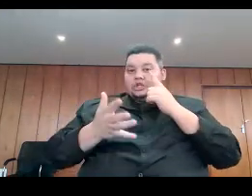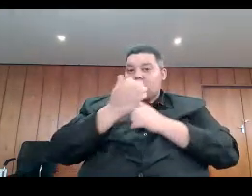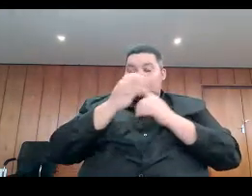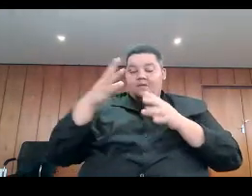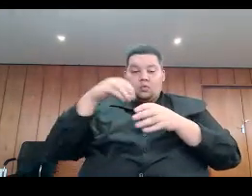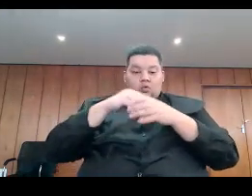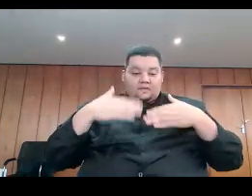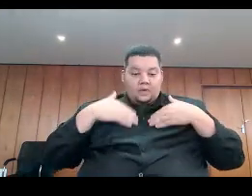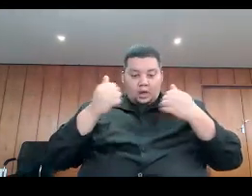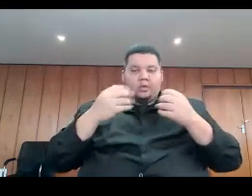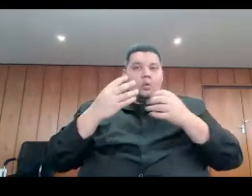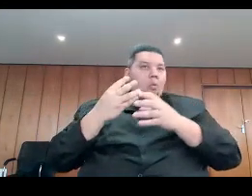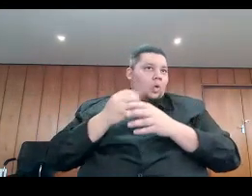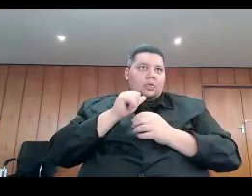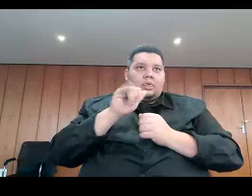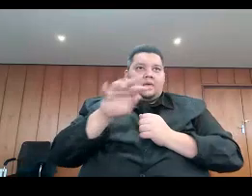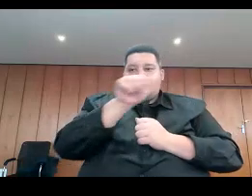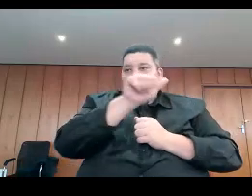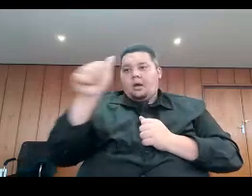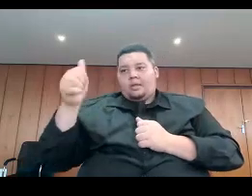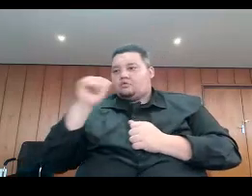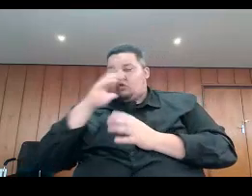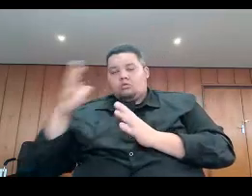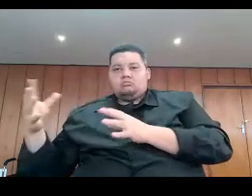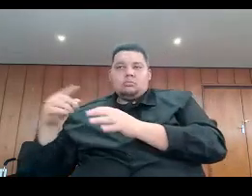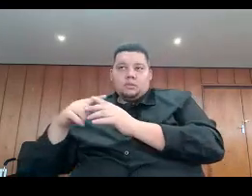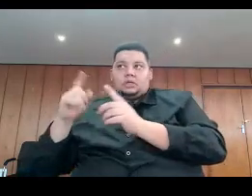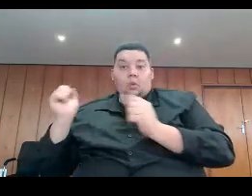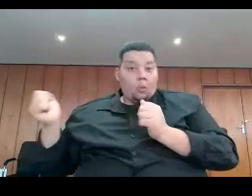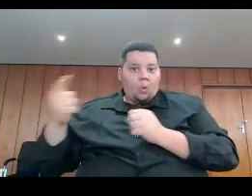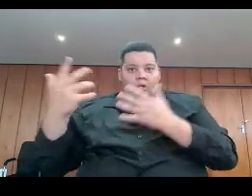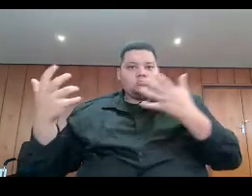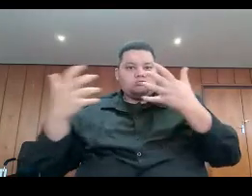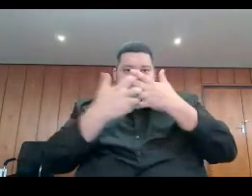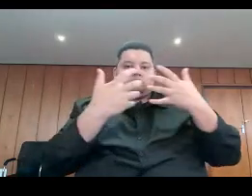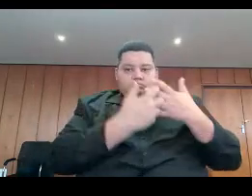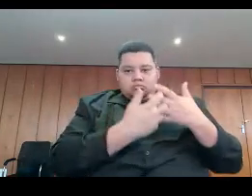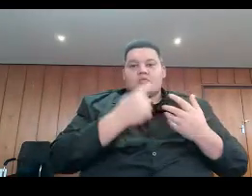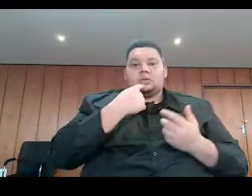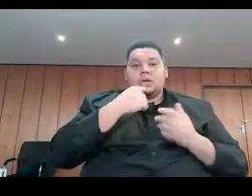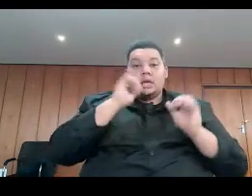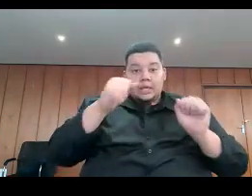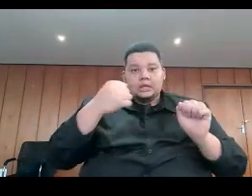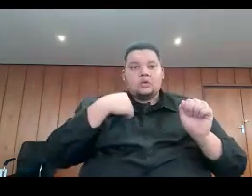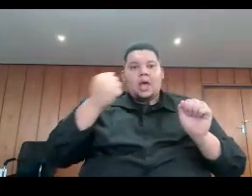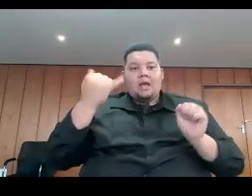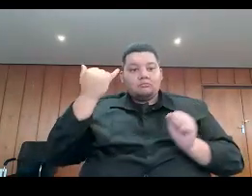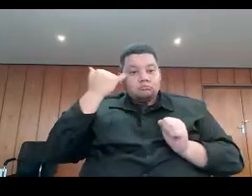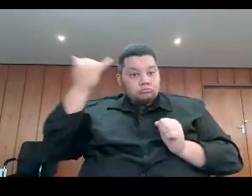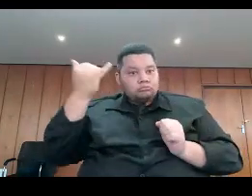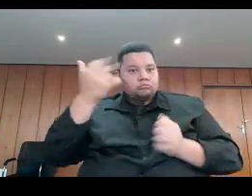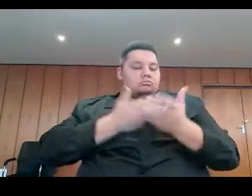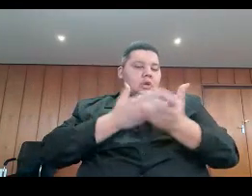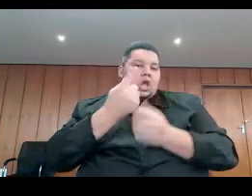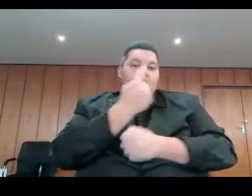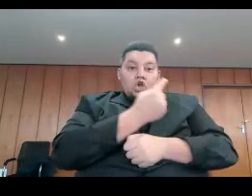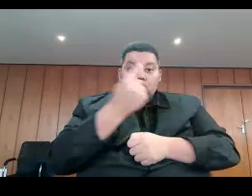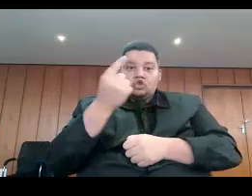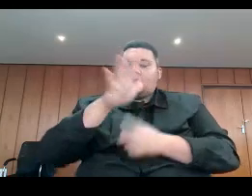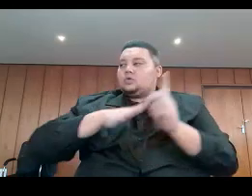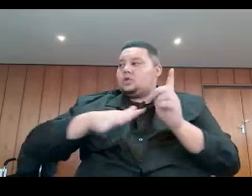inclusive health without the other two, and they all interact all the time. So yes, there's an initiative to address each of those